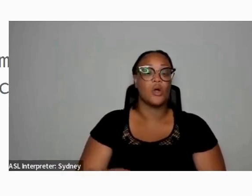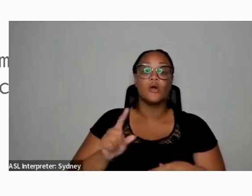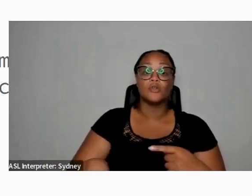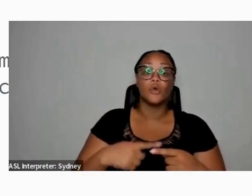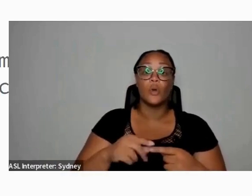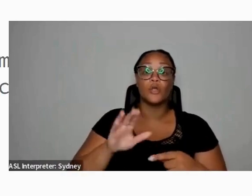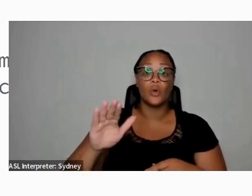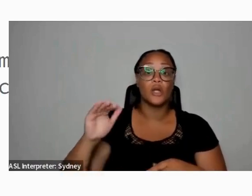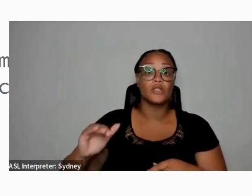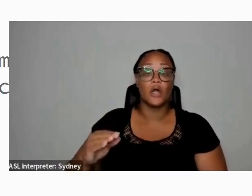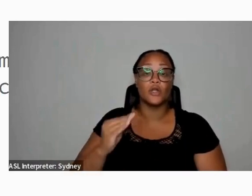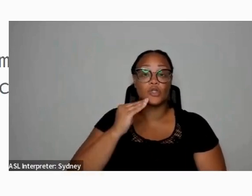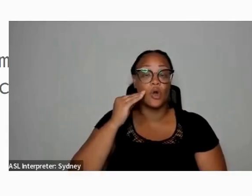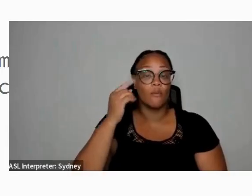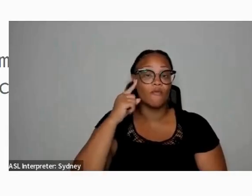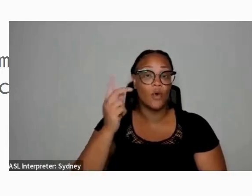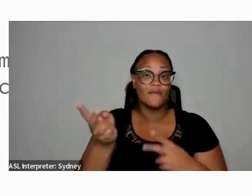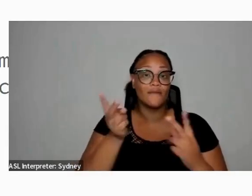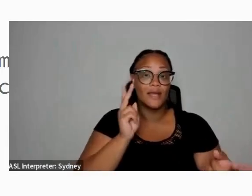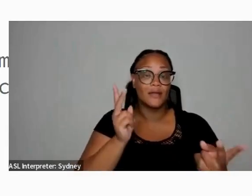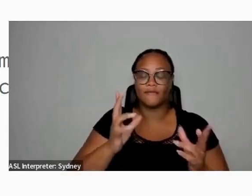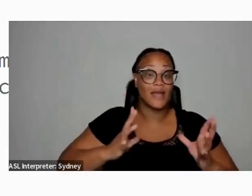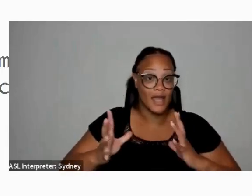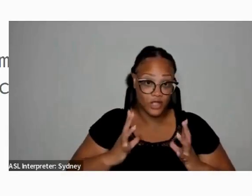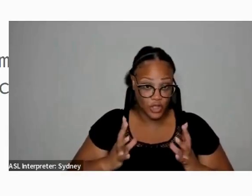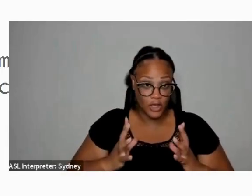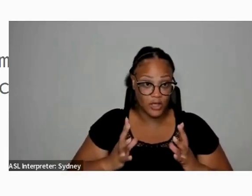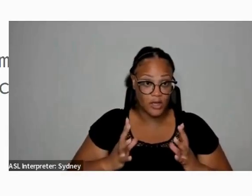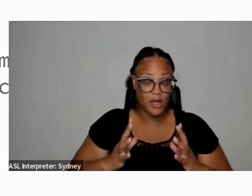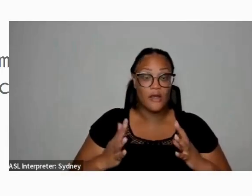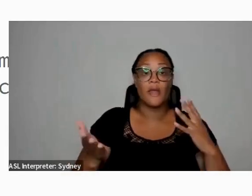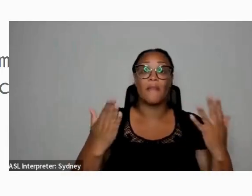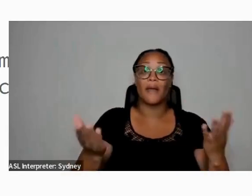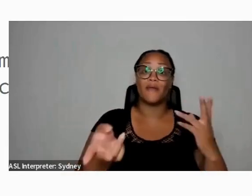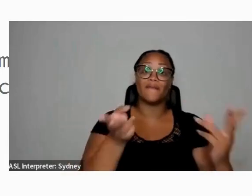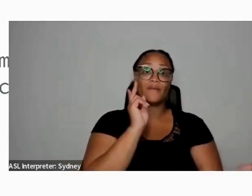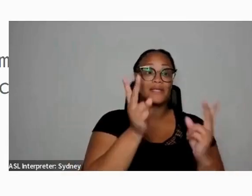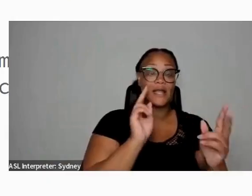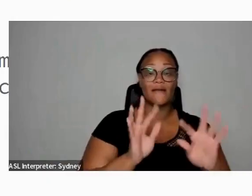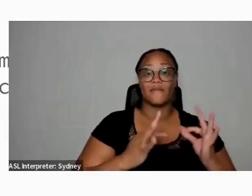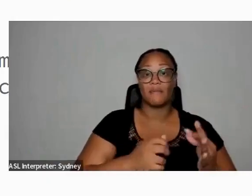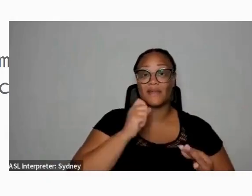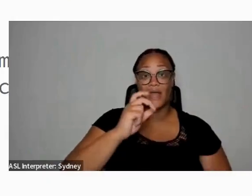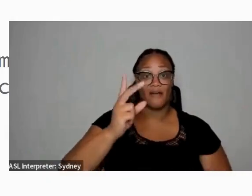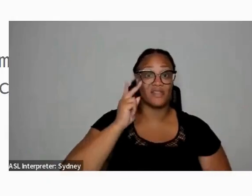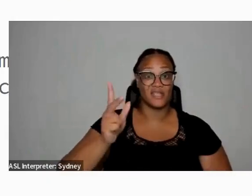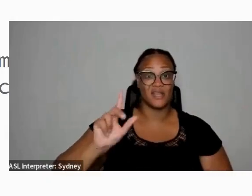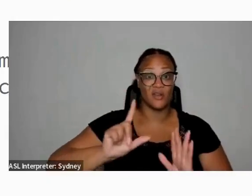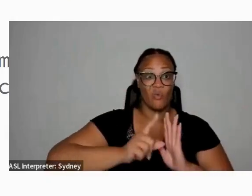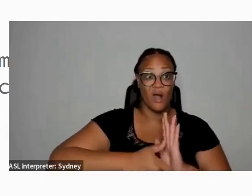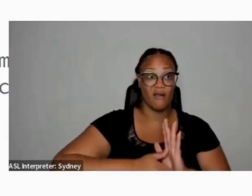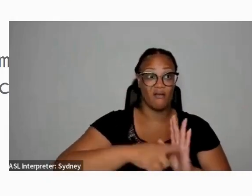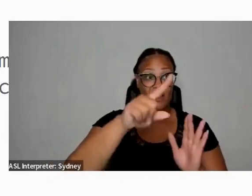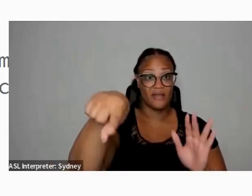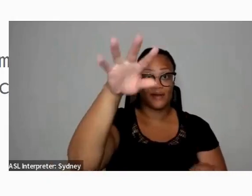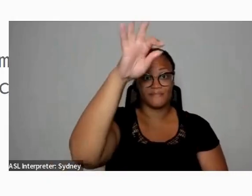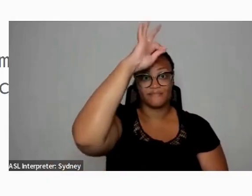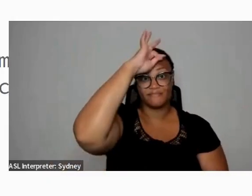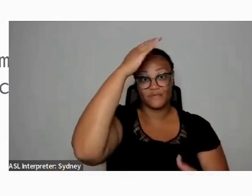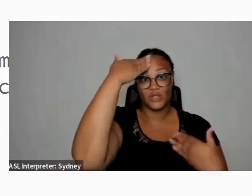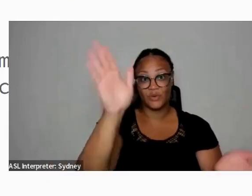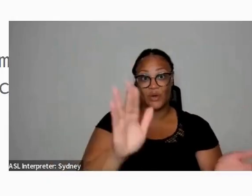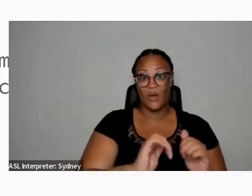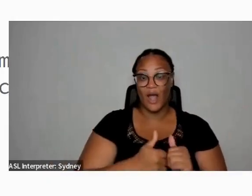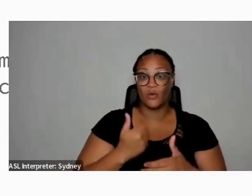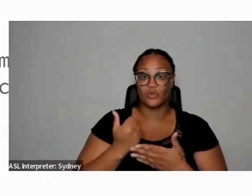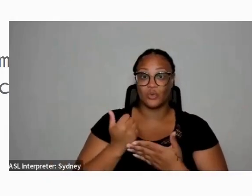vacation, maybe they're seeing family members who they haven't seen in a while, and they're not up to date on how to use your